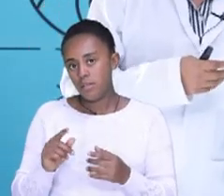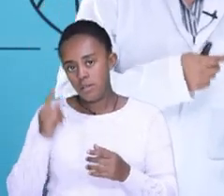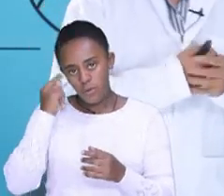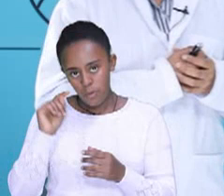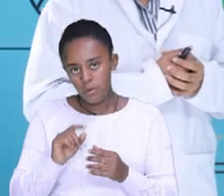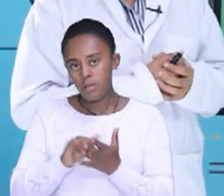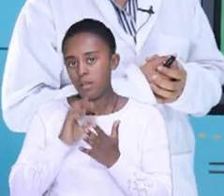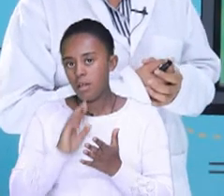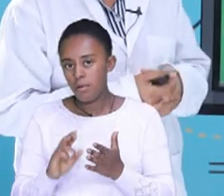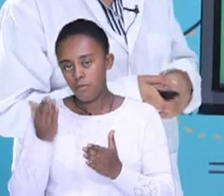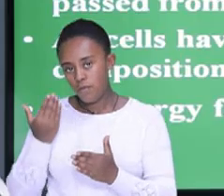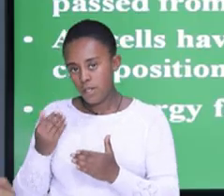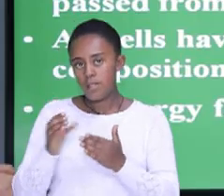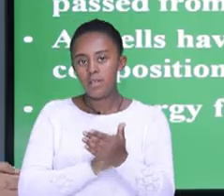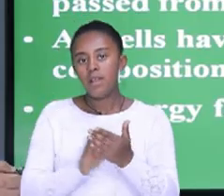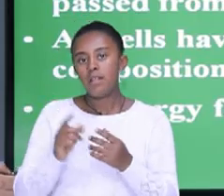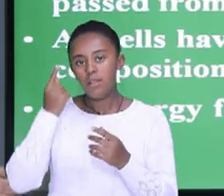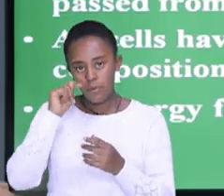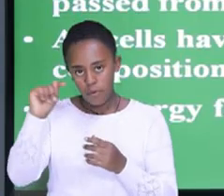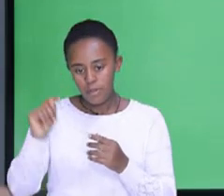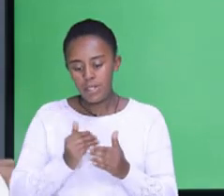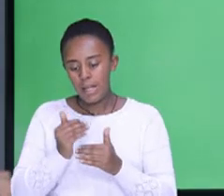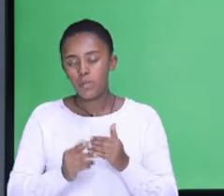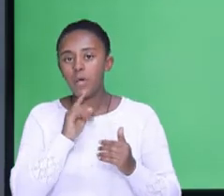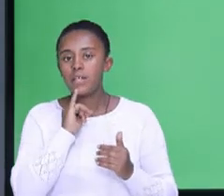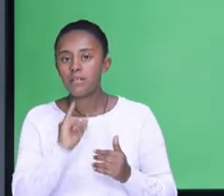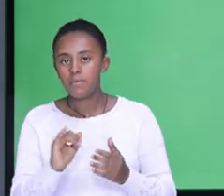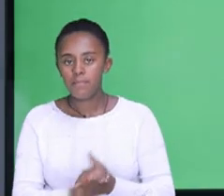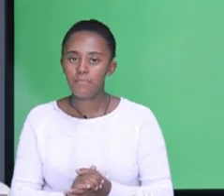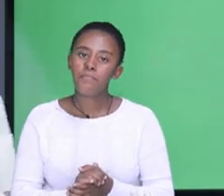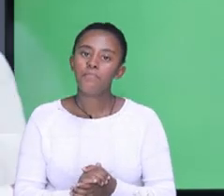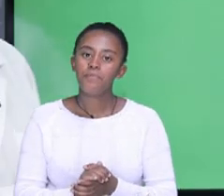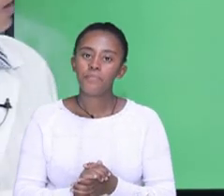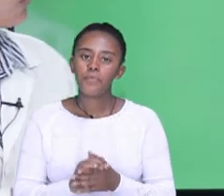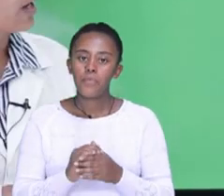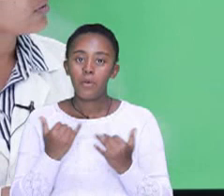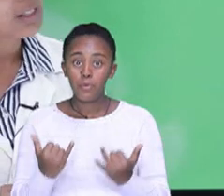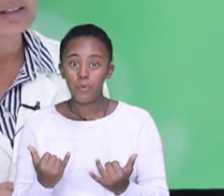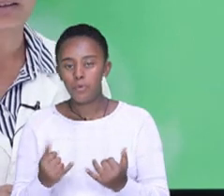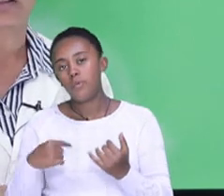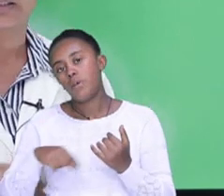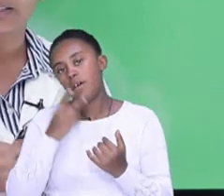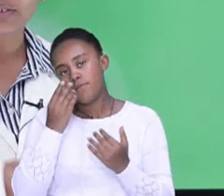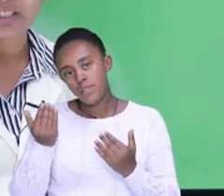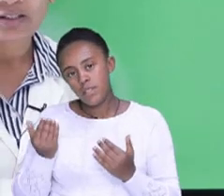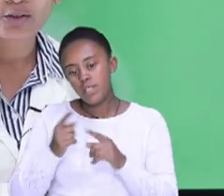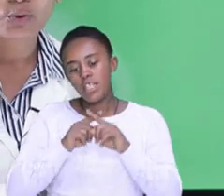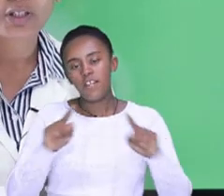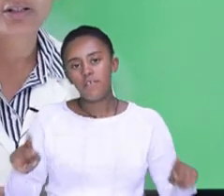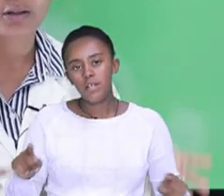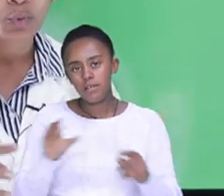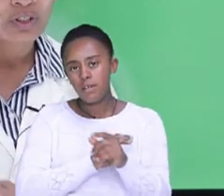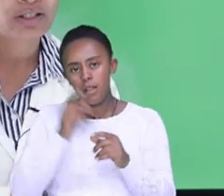in previous cell theories. And the next one is, up to now we have seen the different